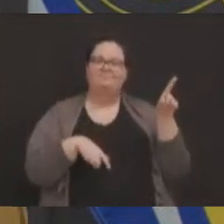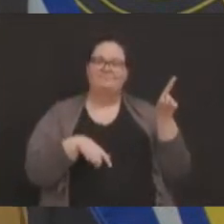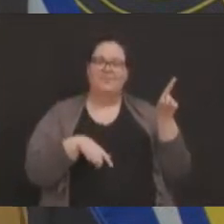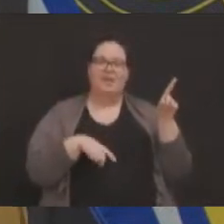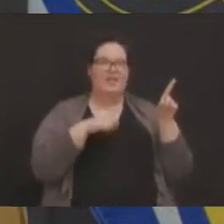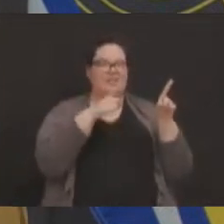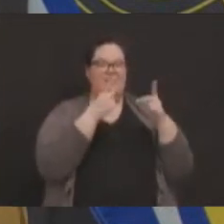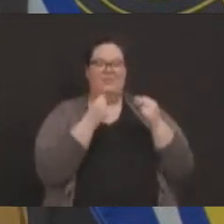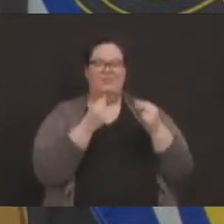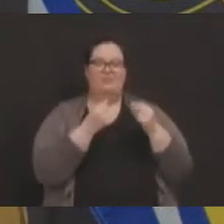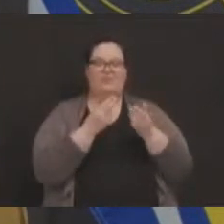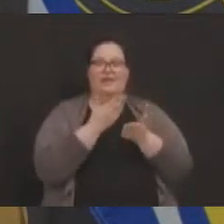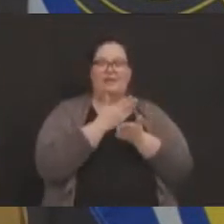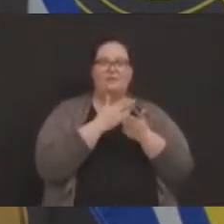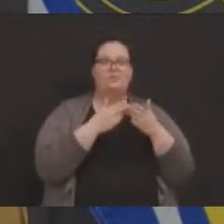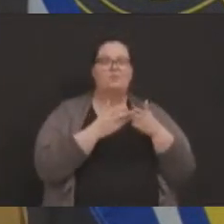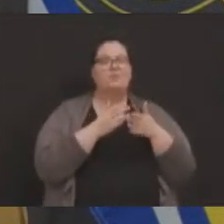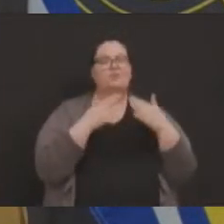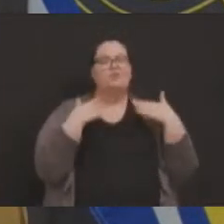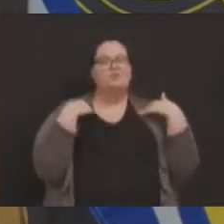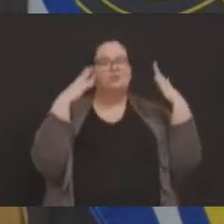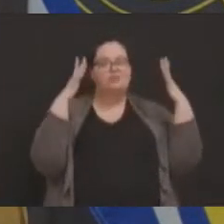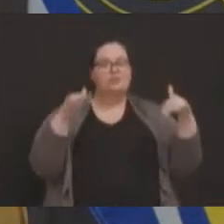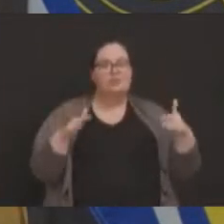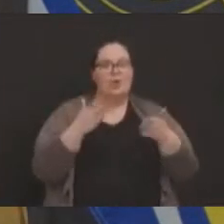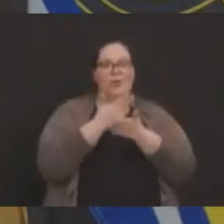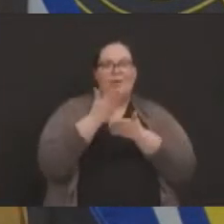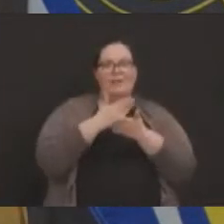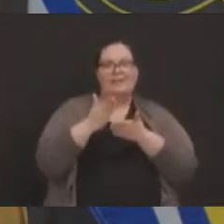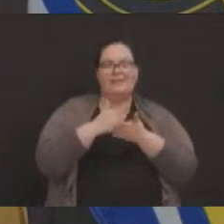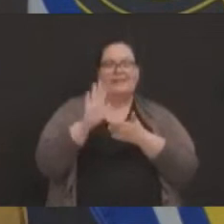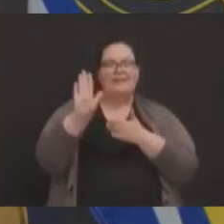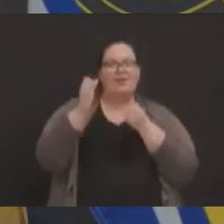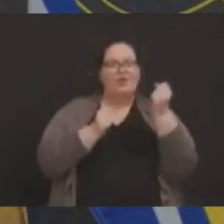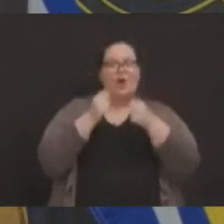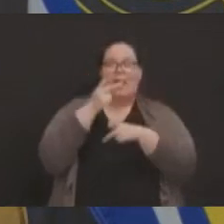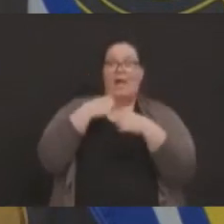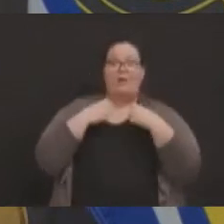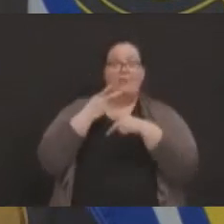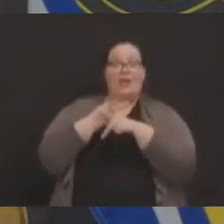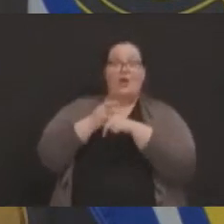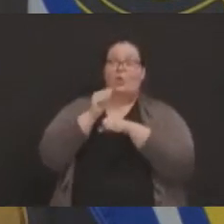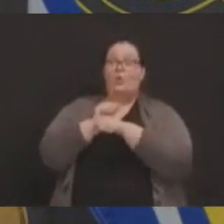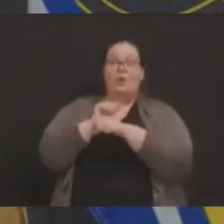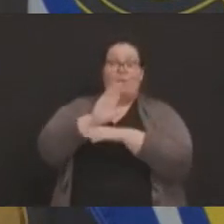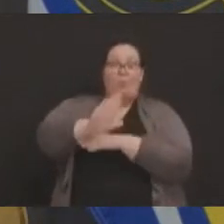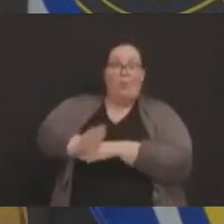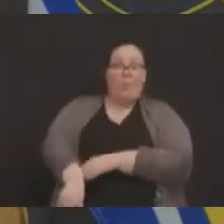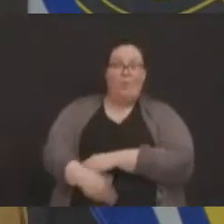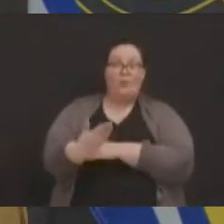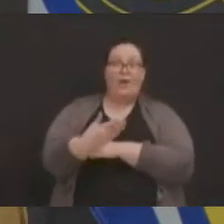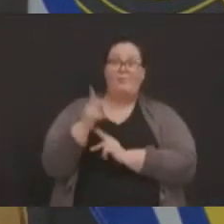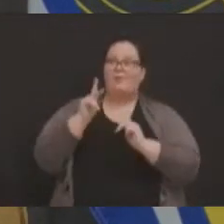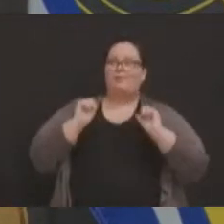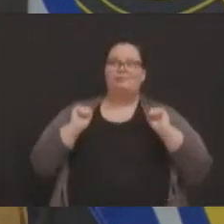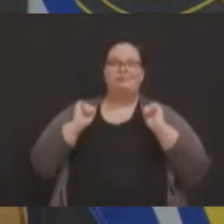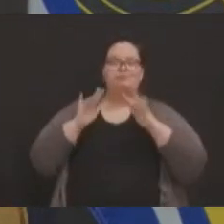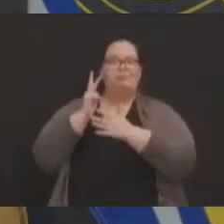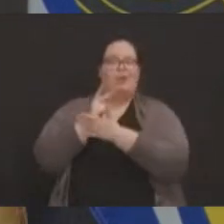Hospital. These are simple acts that have a huge impact on both the giver and the